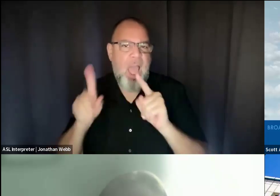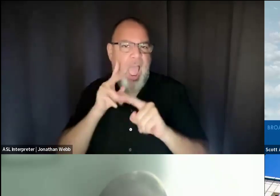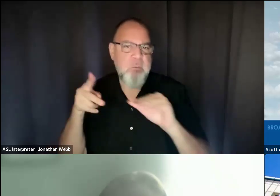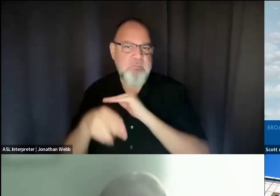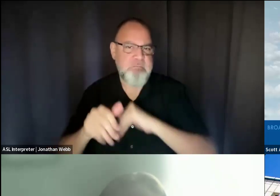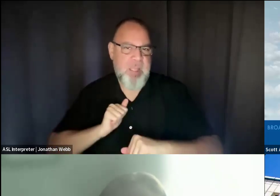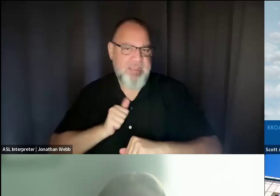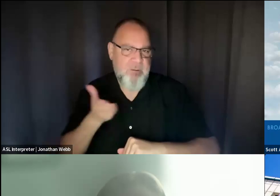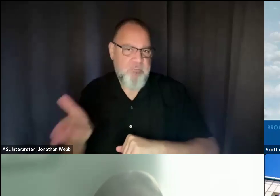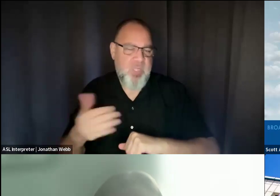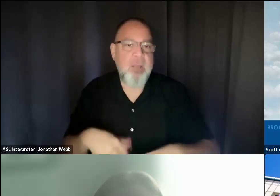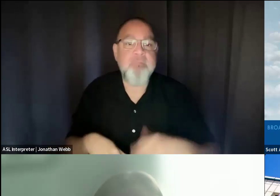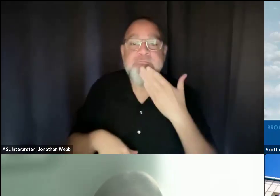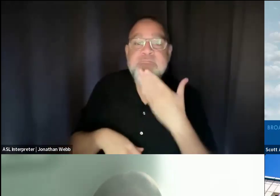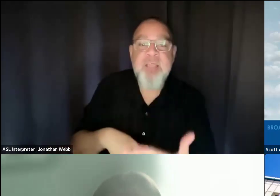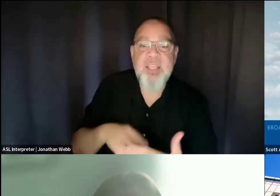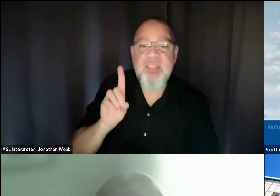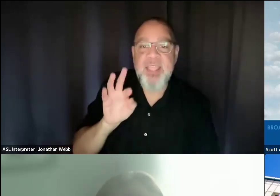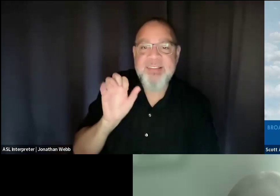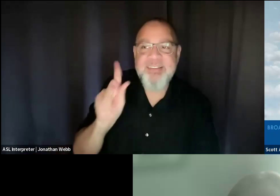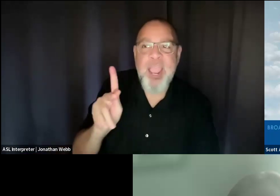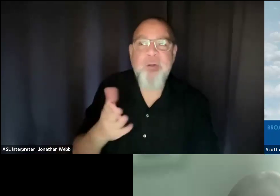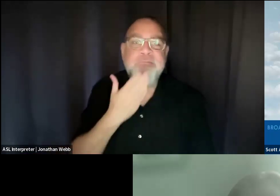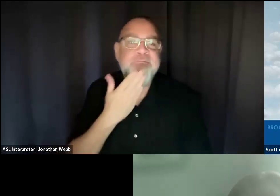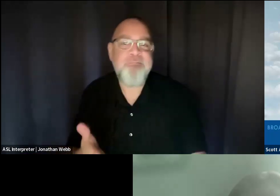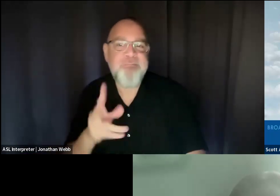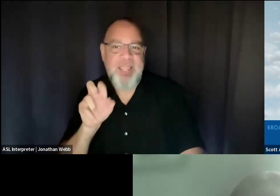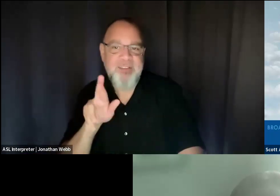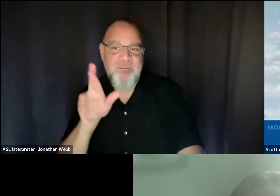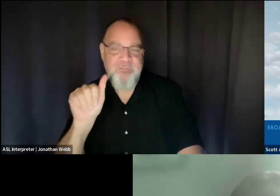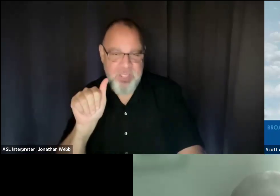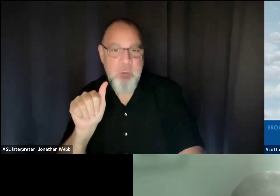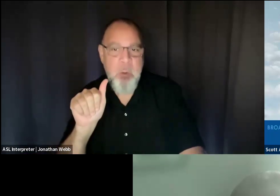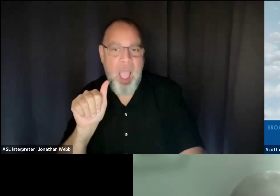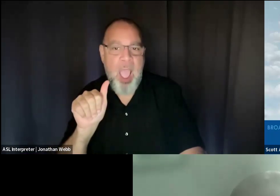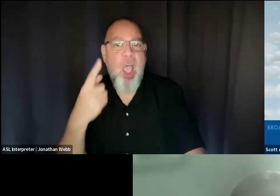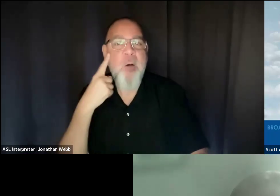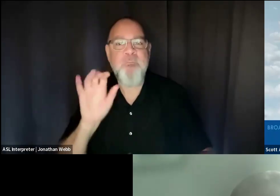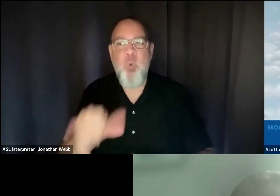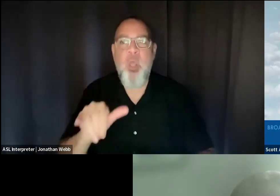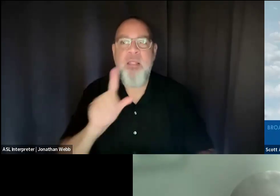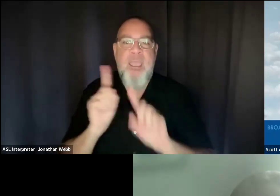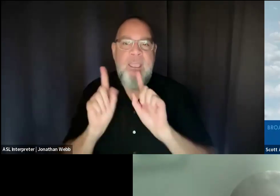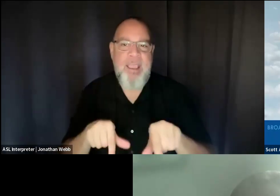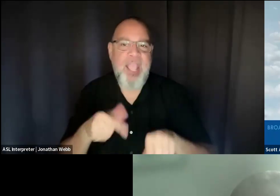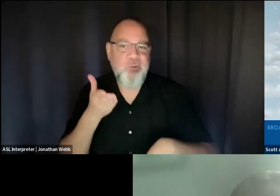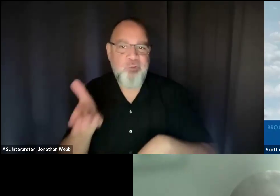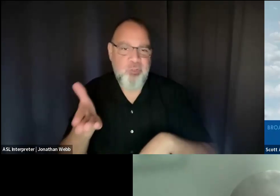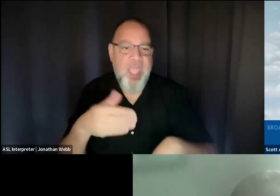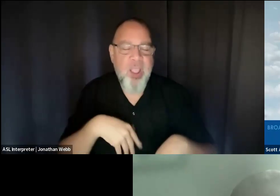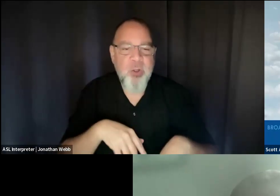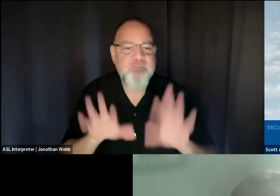awesome. Thanks for the question, Derek, and thanks, Vera, for the for the answer there.